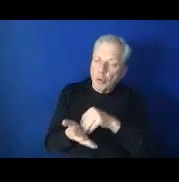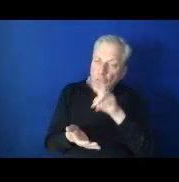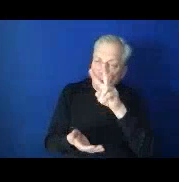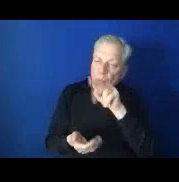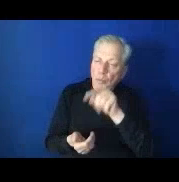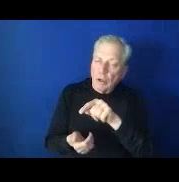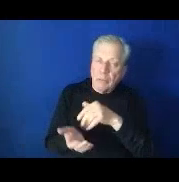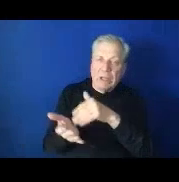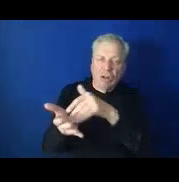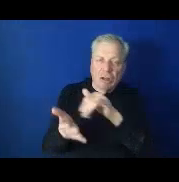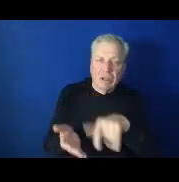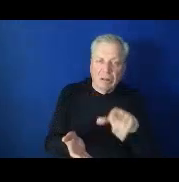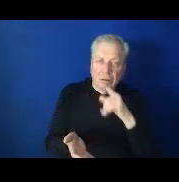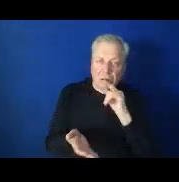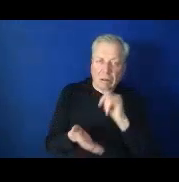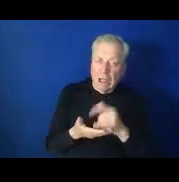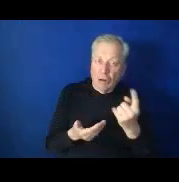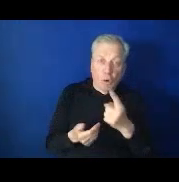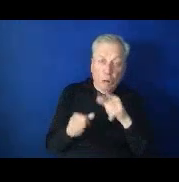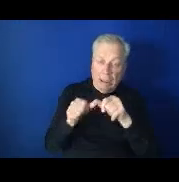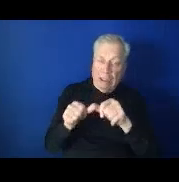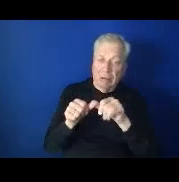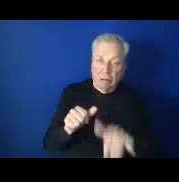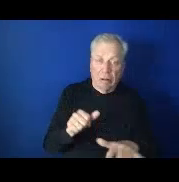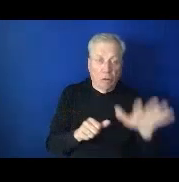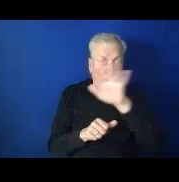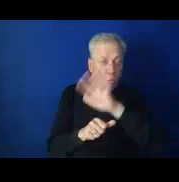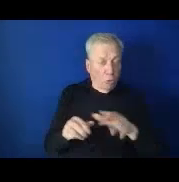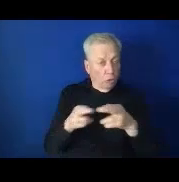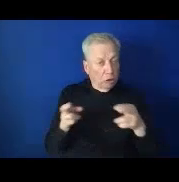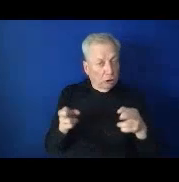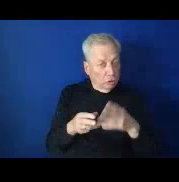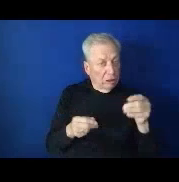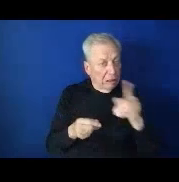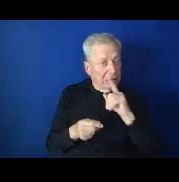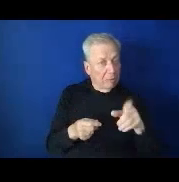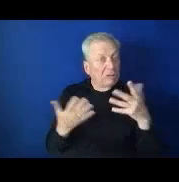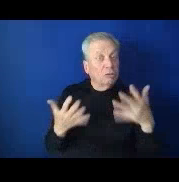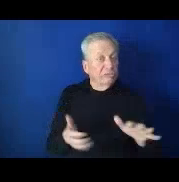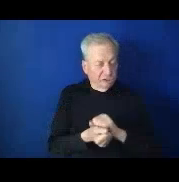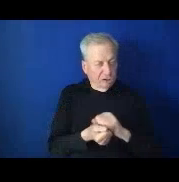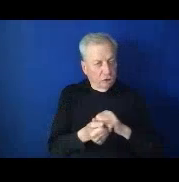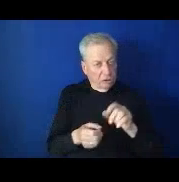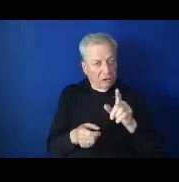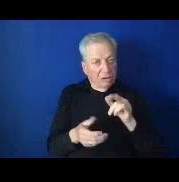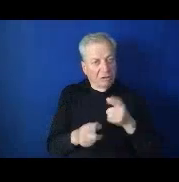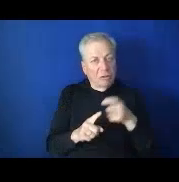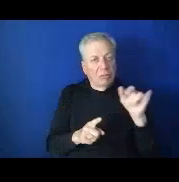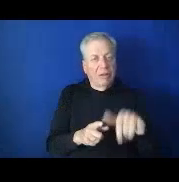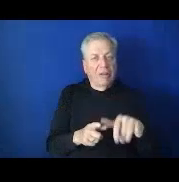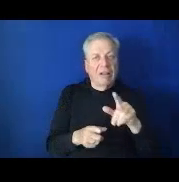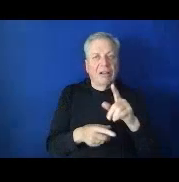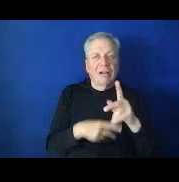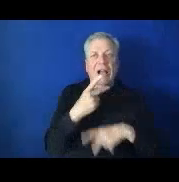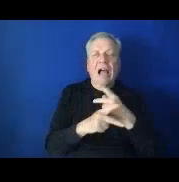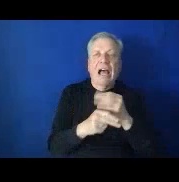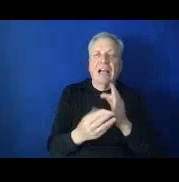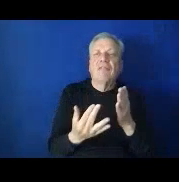these mountain ranges were once continuous across this whole region, and they've been destroyed in the big explosive eruptions.